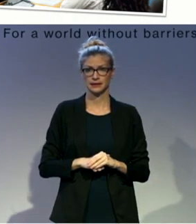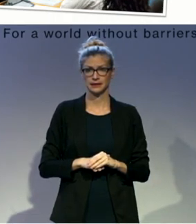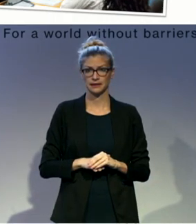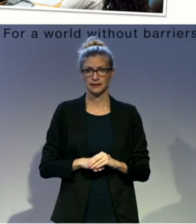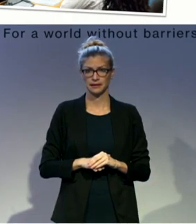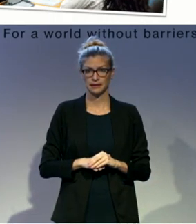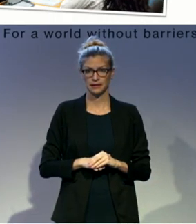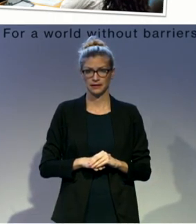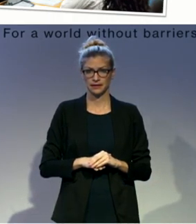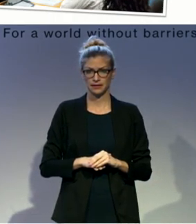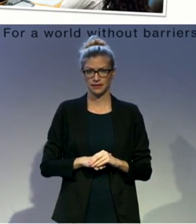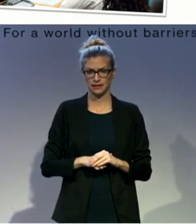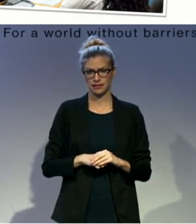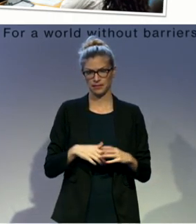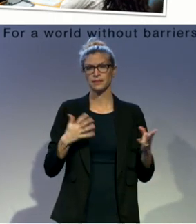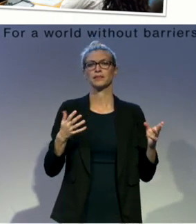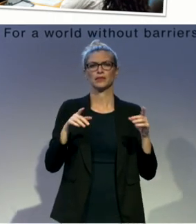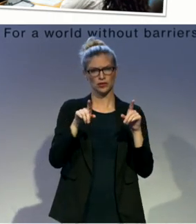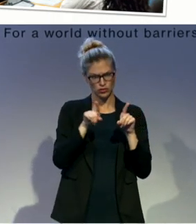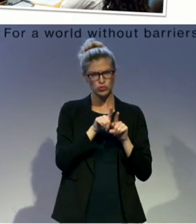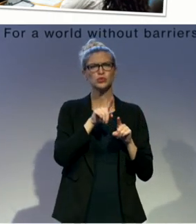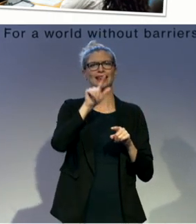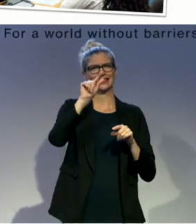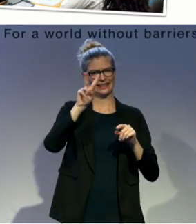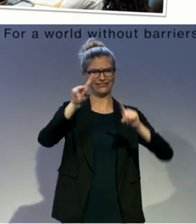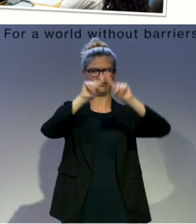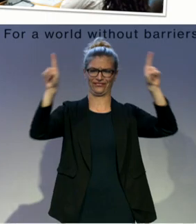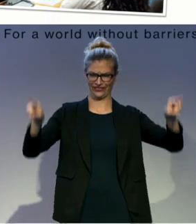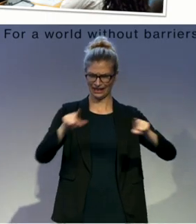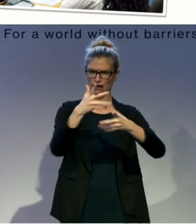a change in the electoral law.